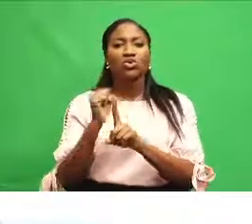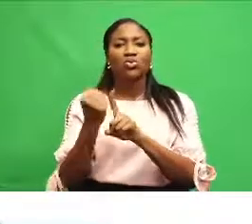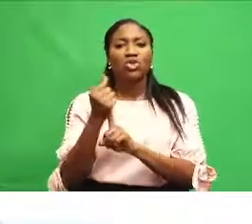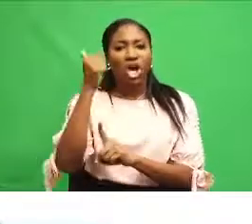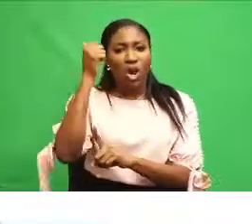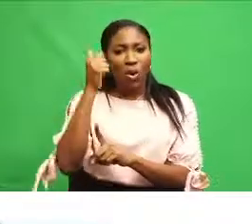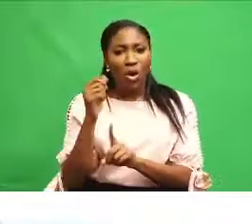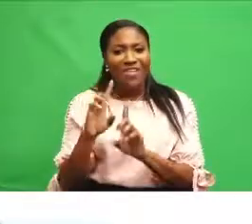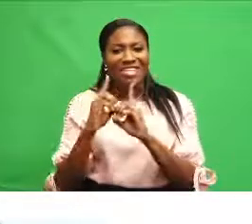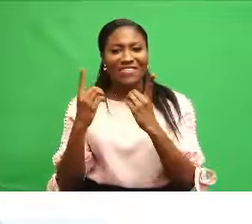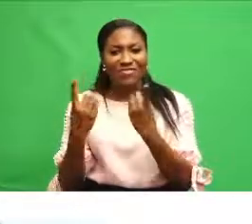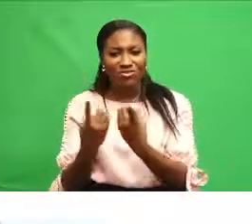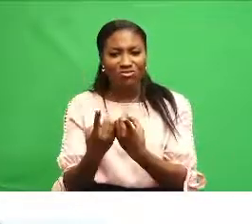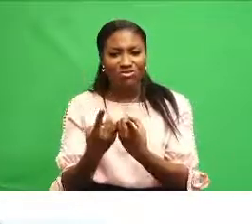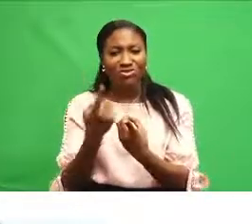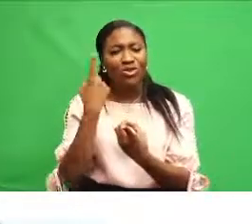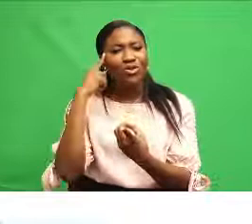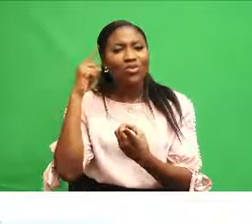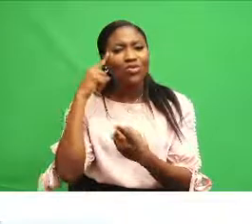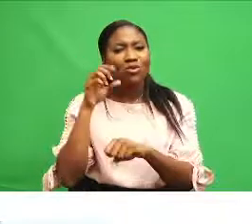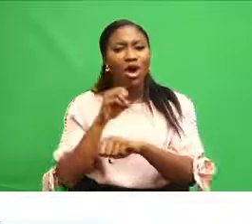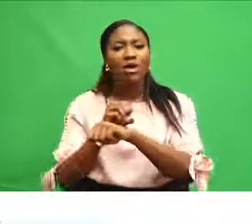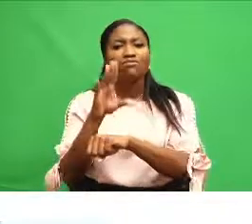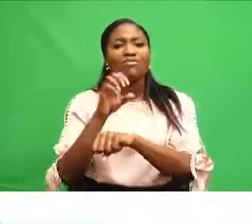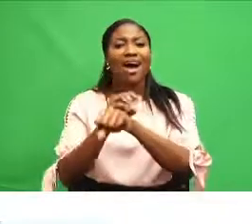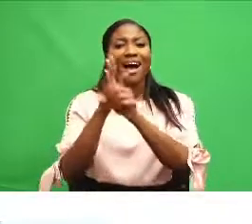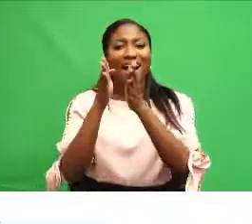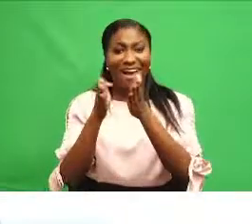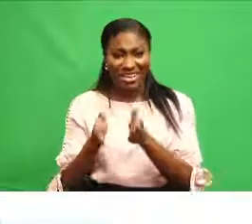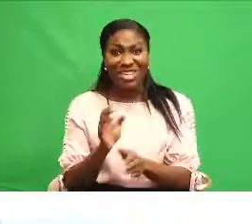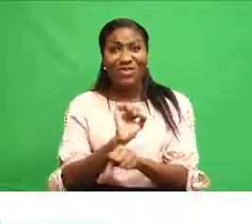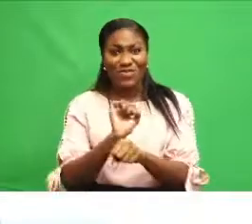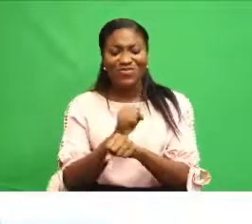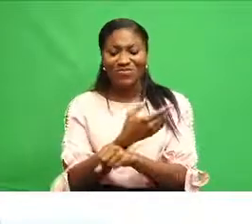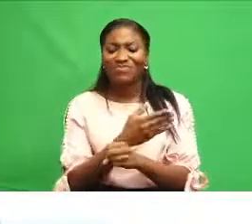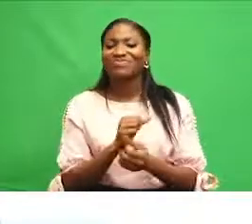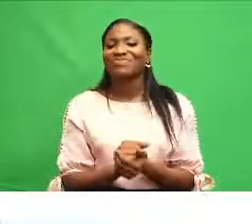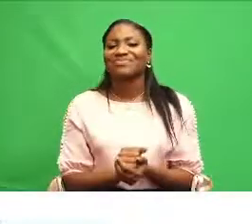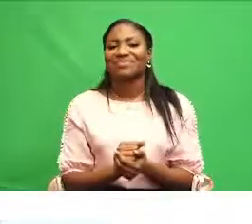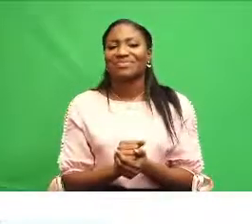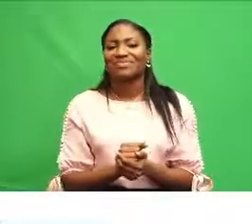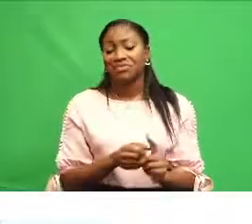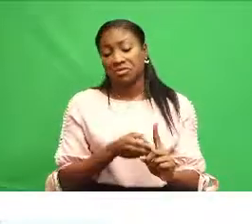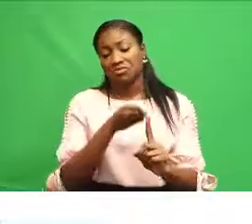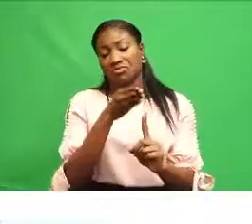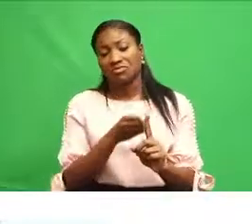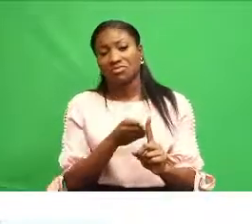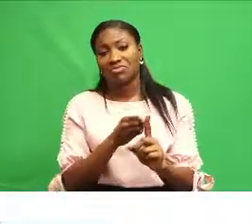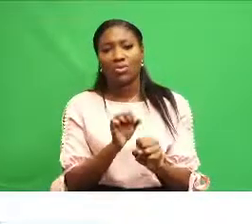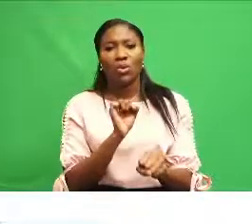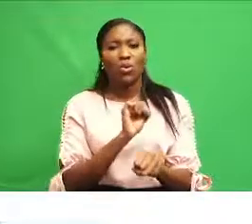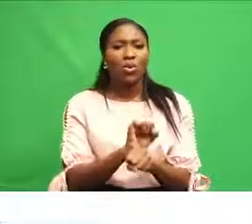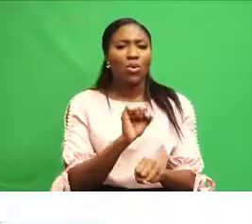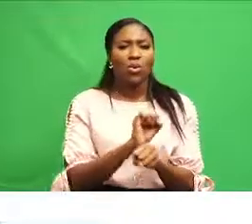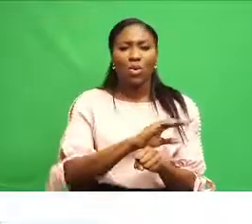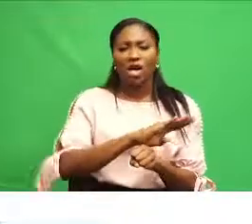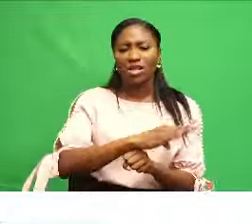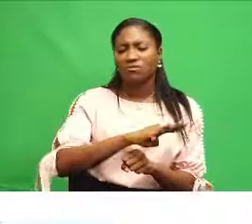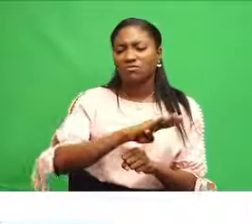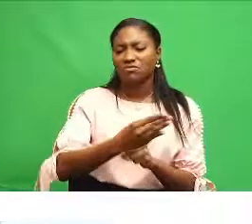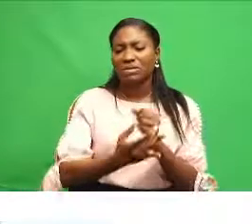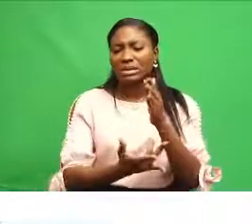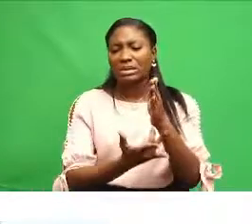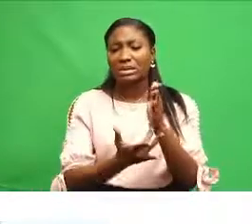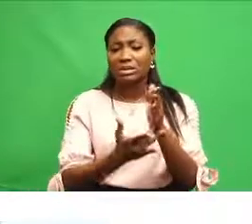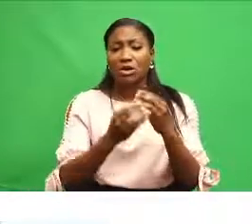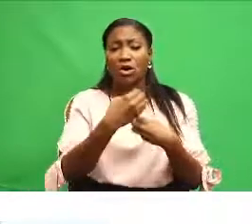temporary Social Welfare Advisor 1. Mr. Polonais has been privileged to work in every technical office in the Social